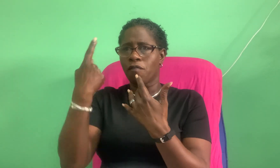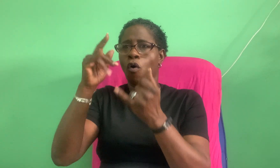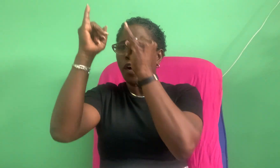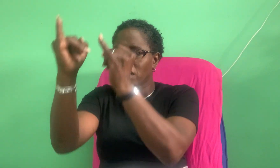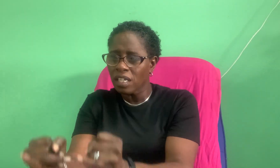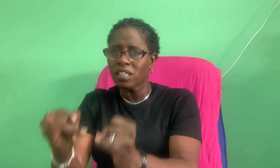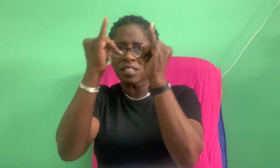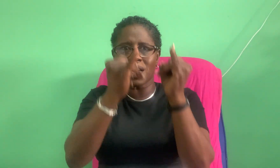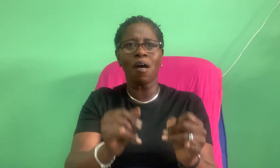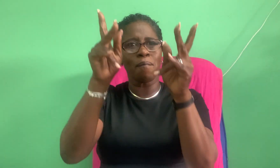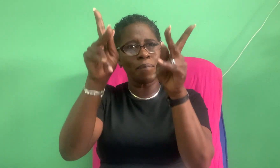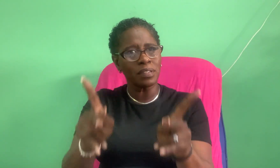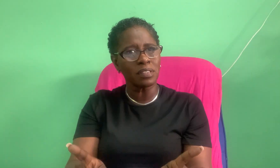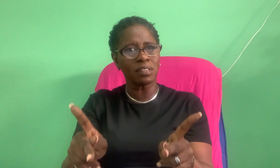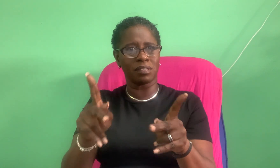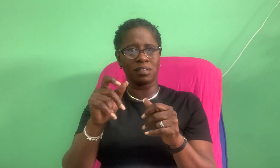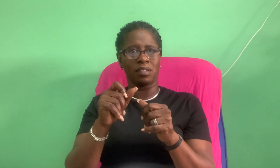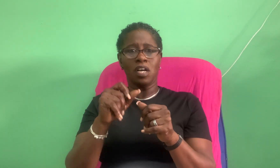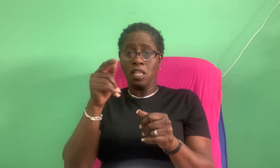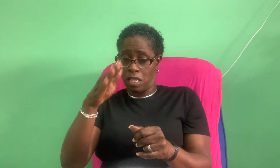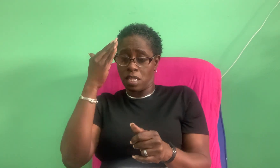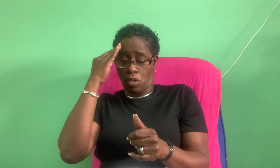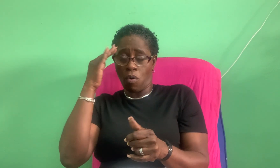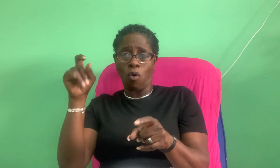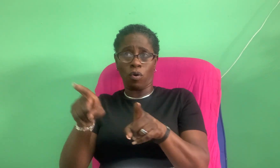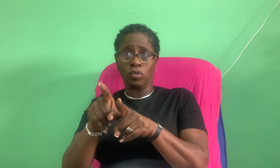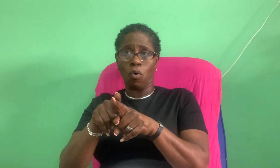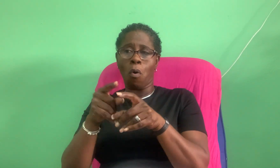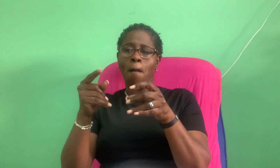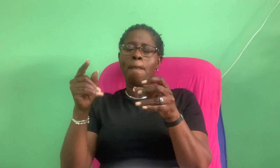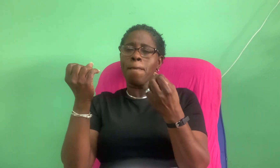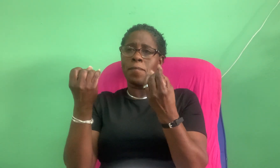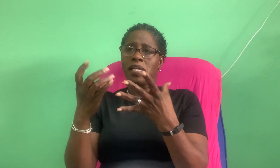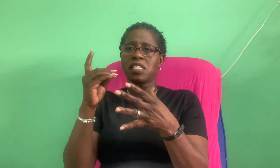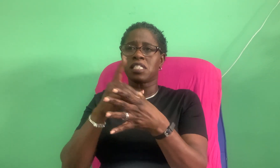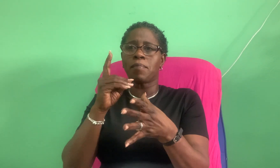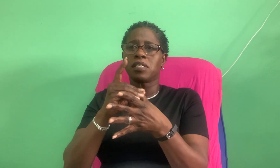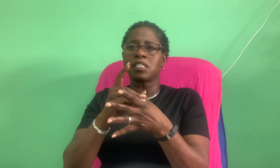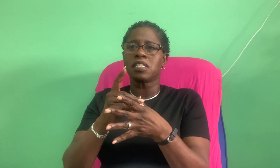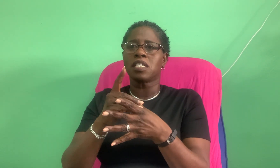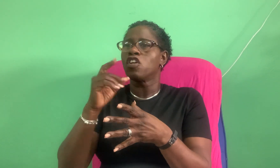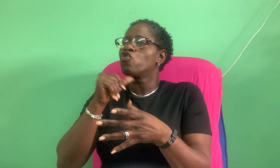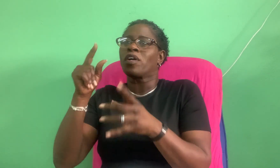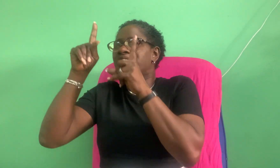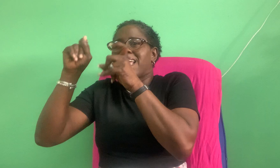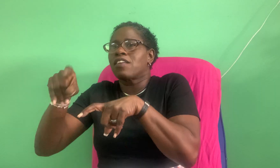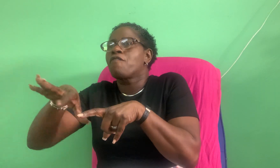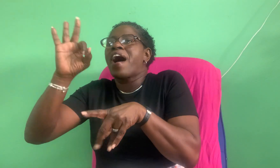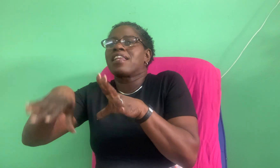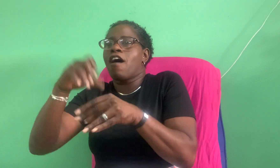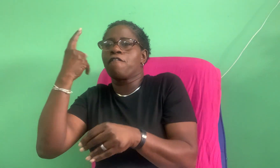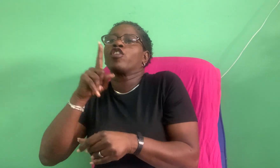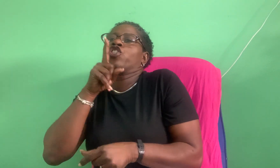We also know that many disabilities may not be diagnosed. So there may be as Heather and Haley were saying earlier, fees and